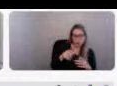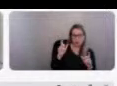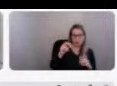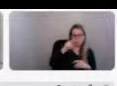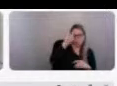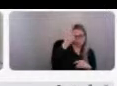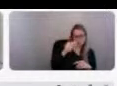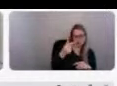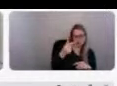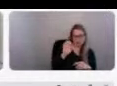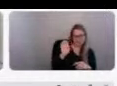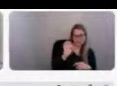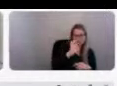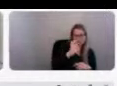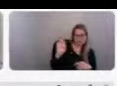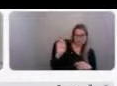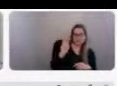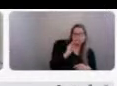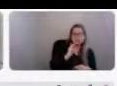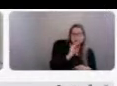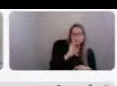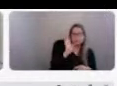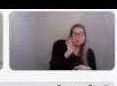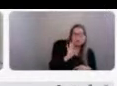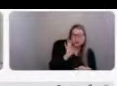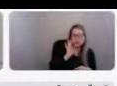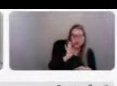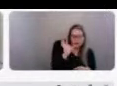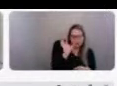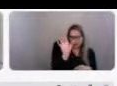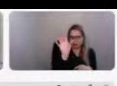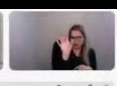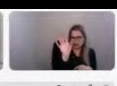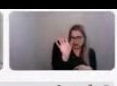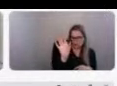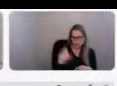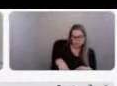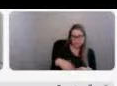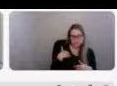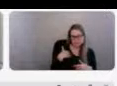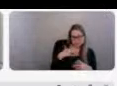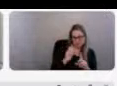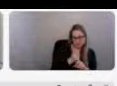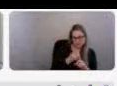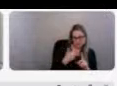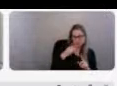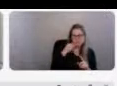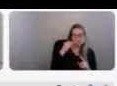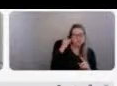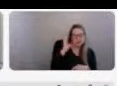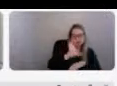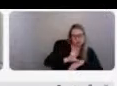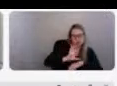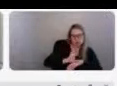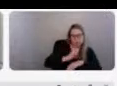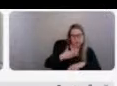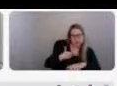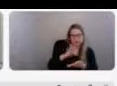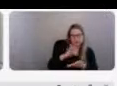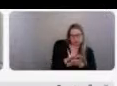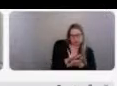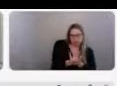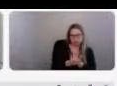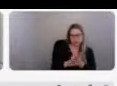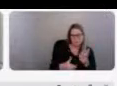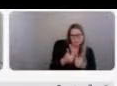goes into east mesa that that brown tan section there in my case my house my church my school